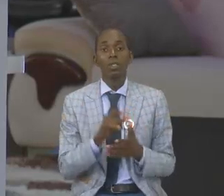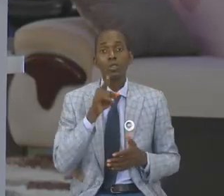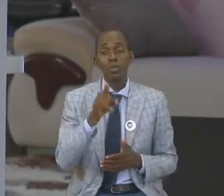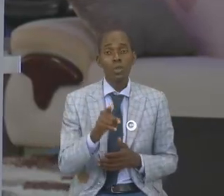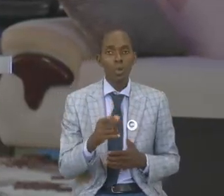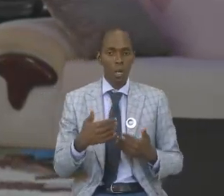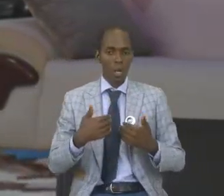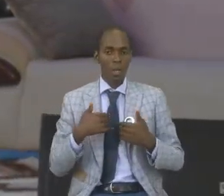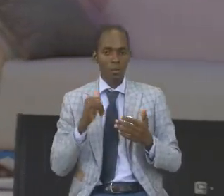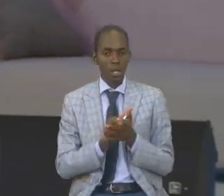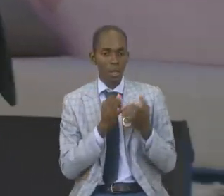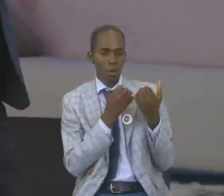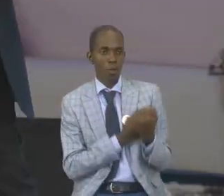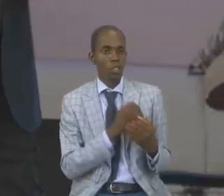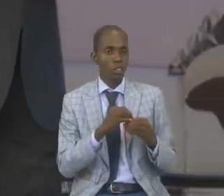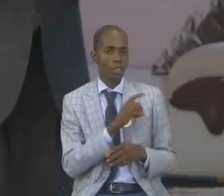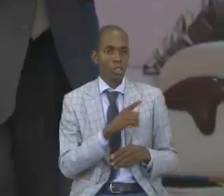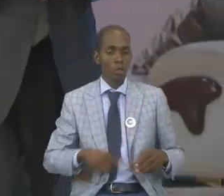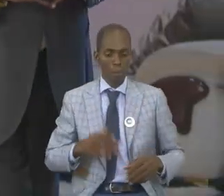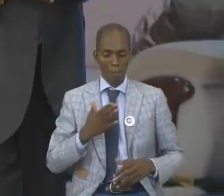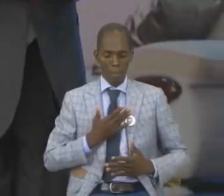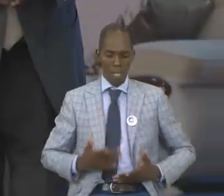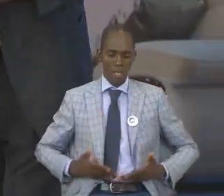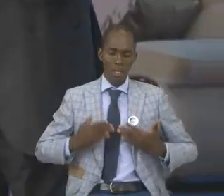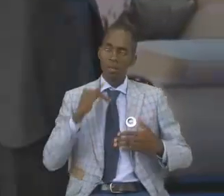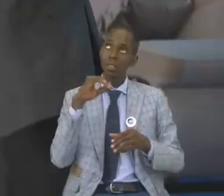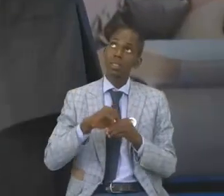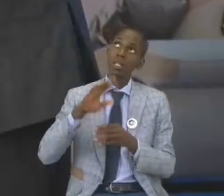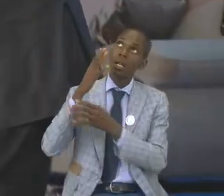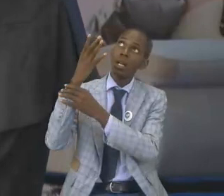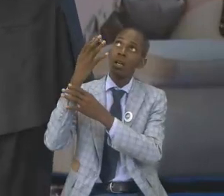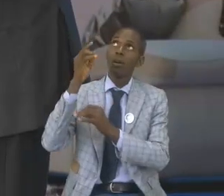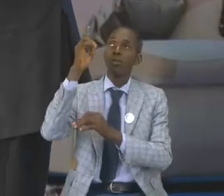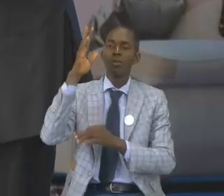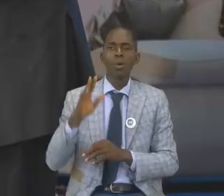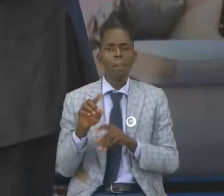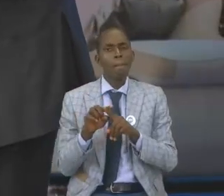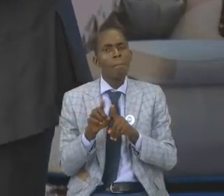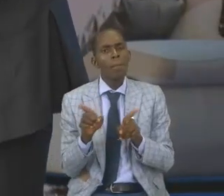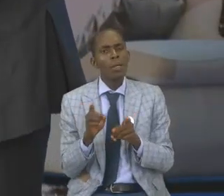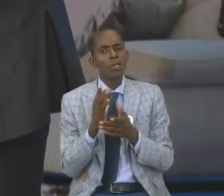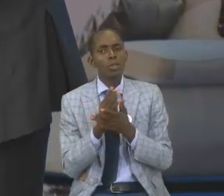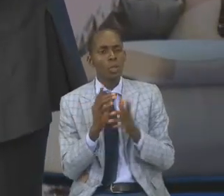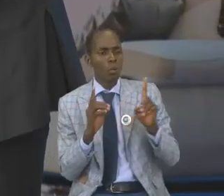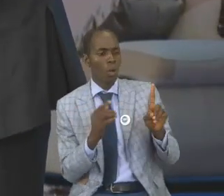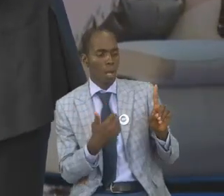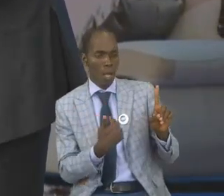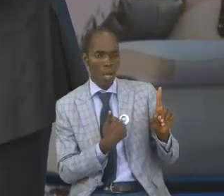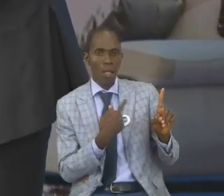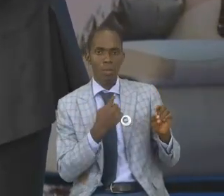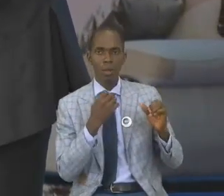courage in the Lord? My life is in the hands of God. But somebody has the power